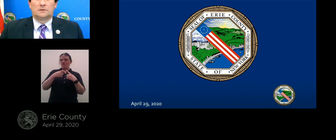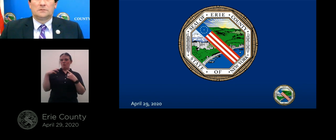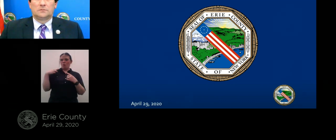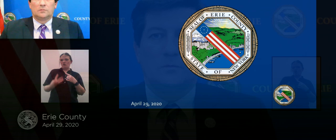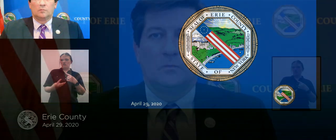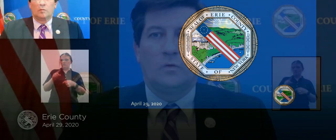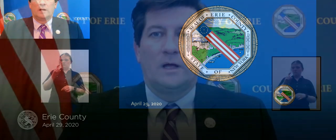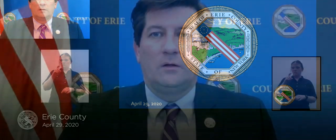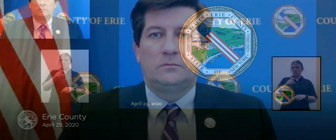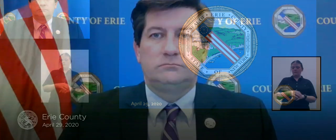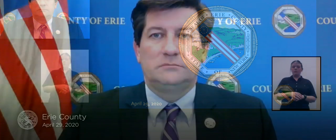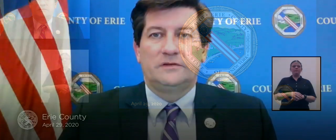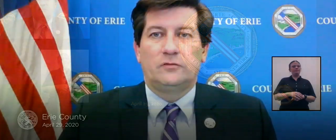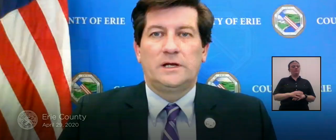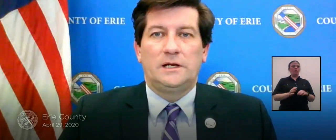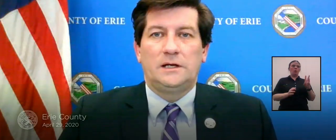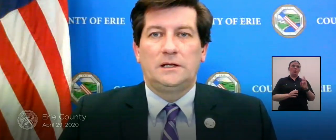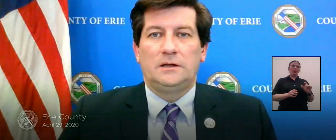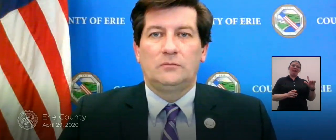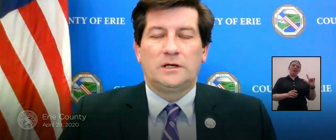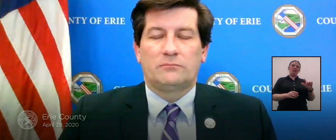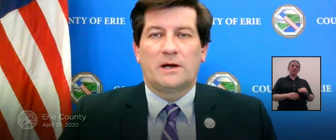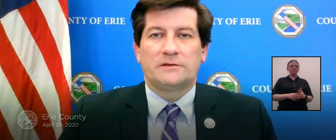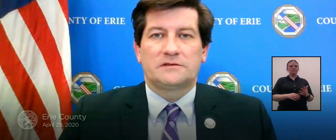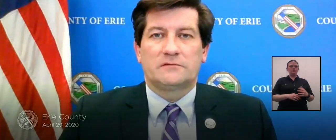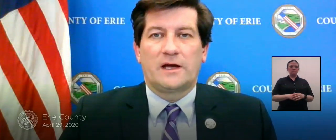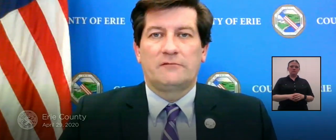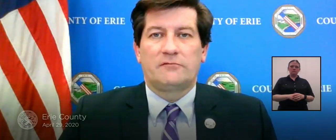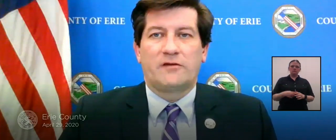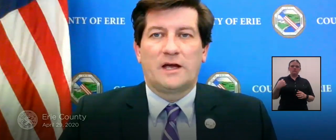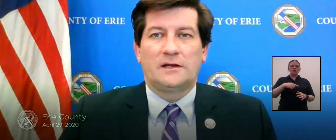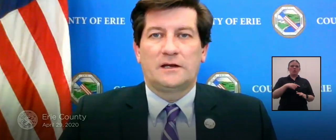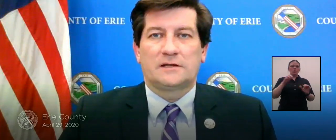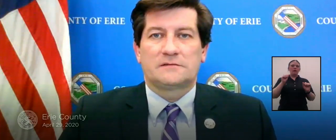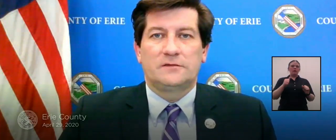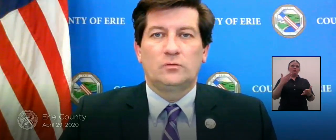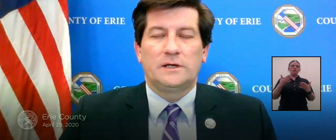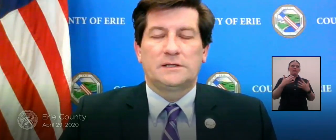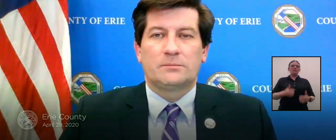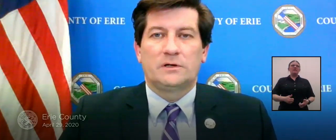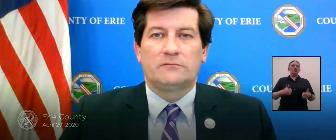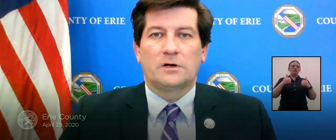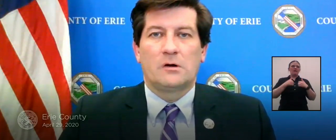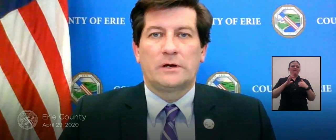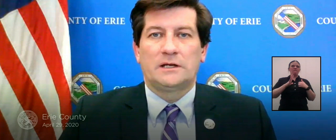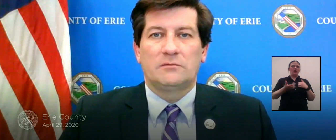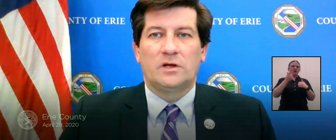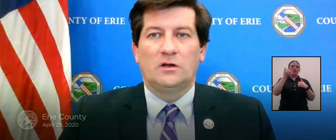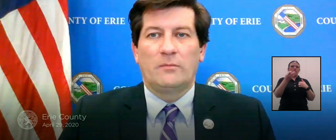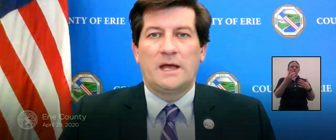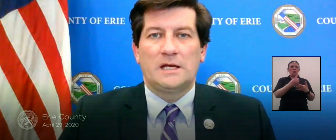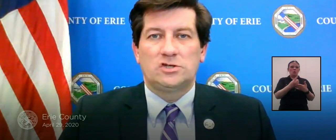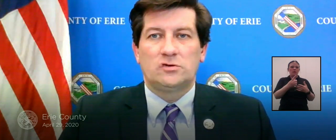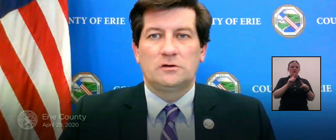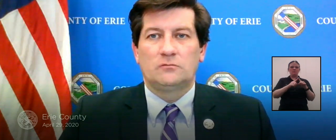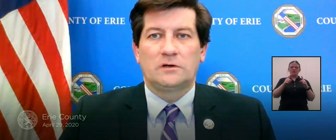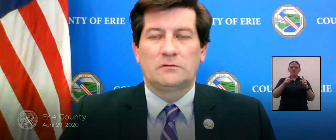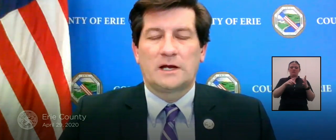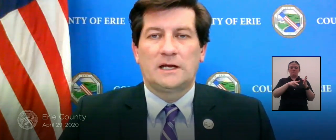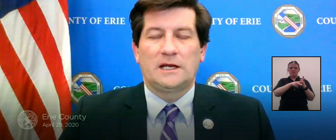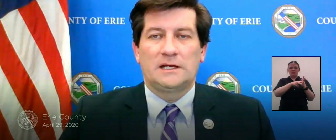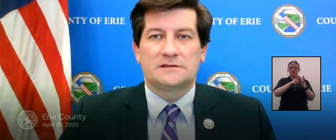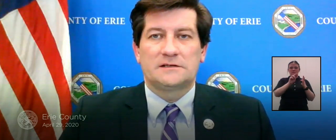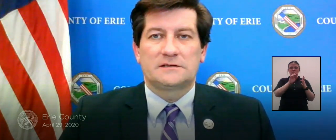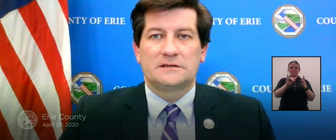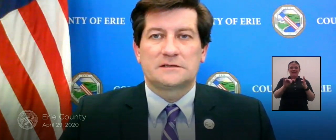Washington? Well, if we could probably survive fine the next few weeks, but if we're going into middle of May and June and we're